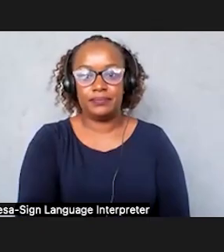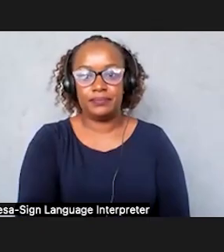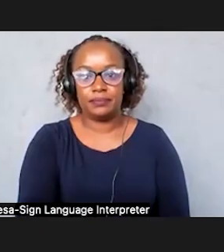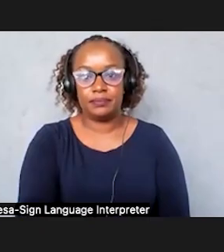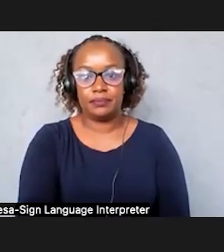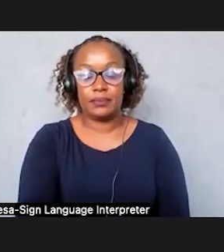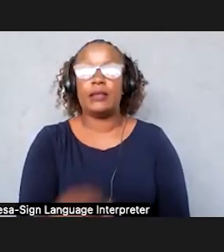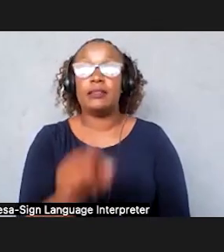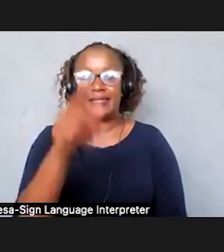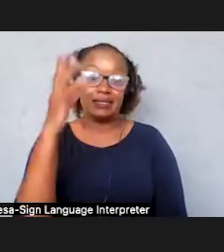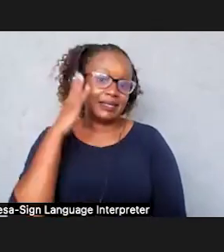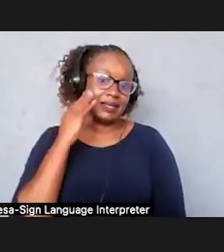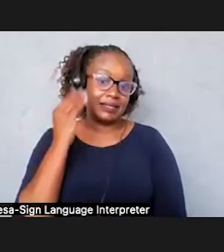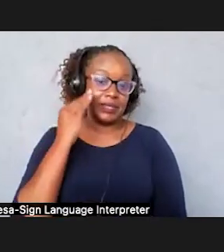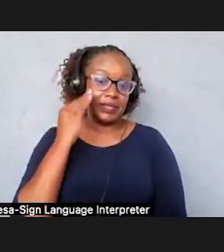our side.